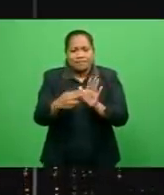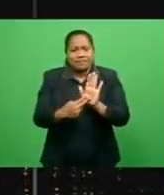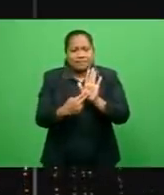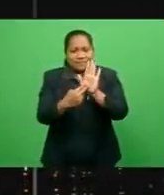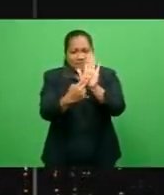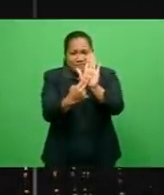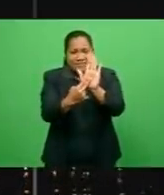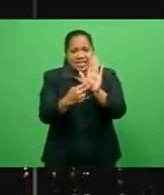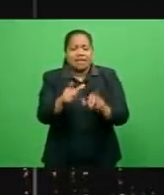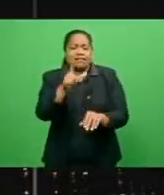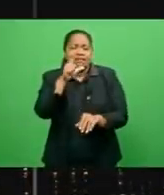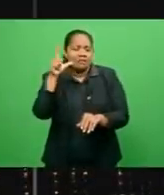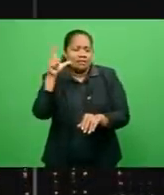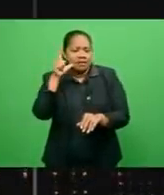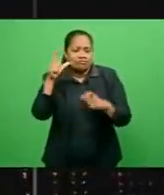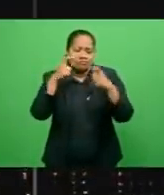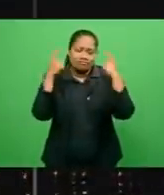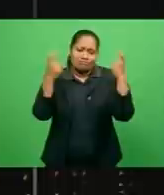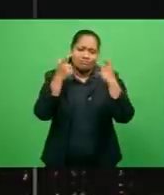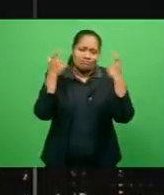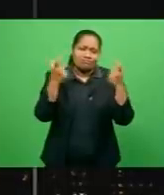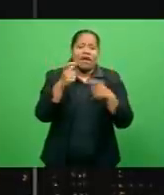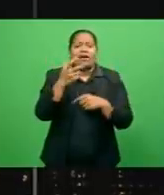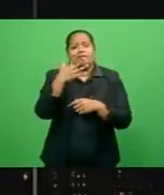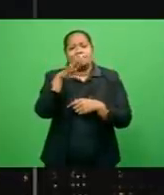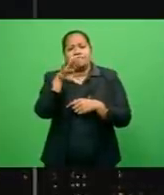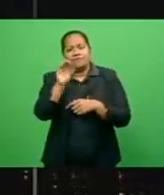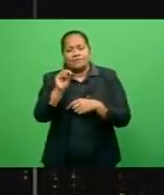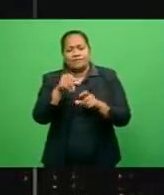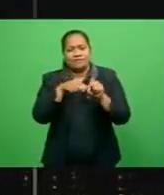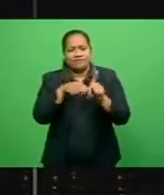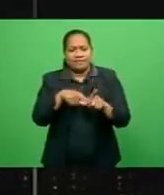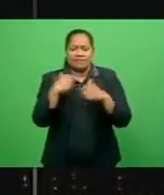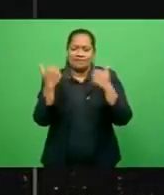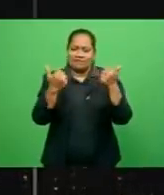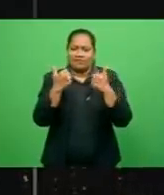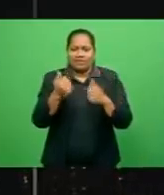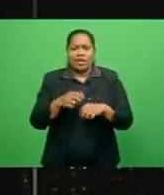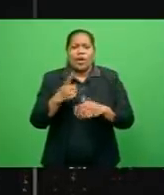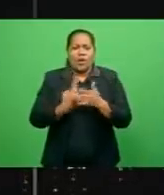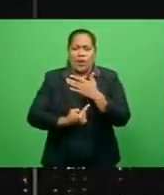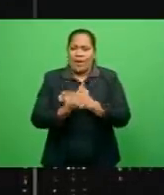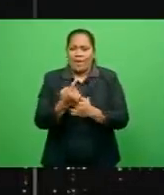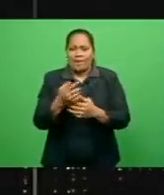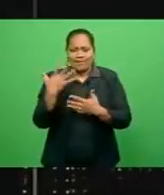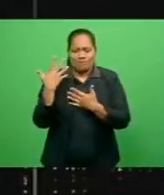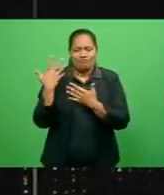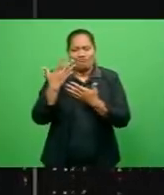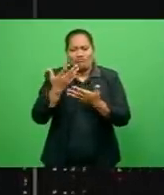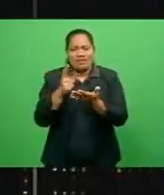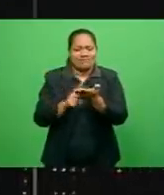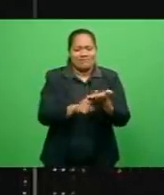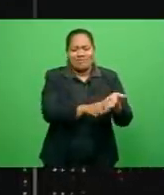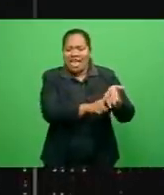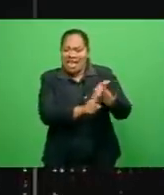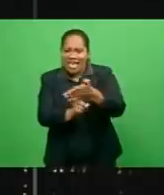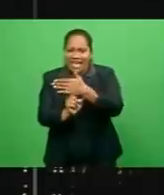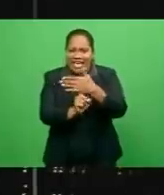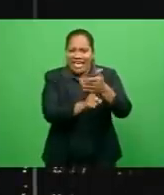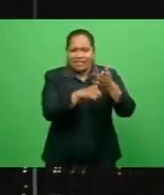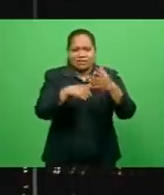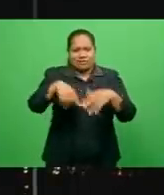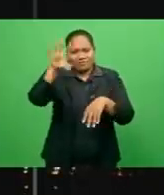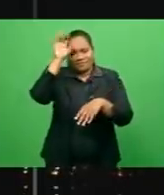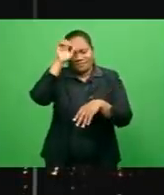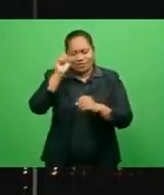50 years of independence. Fijians came out in their Fiji Day attire carrying flags commemorating the special day. Felipe